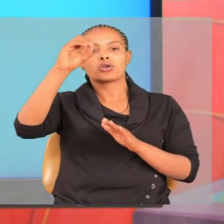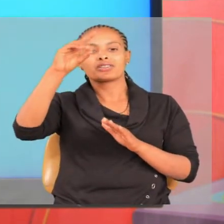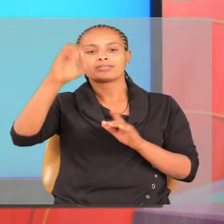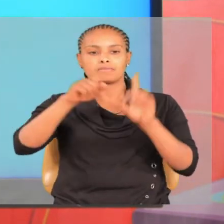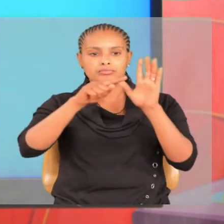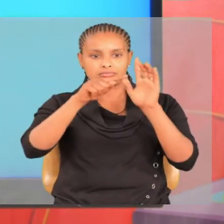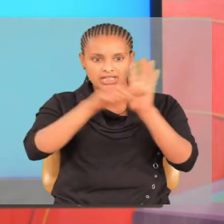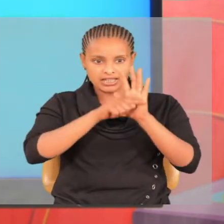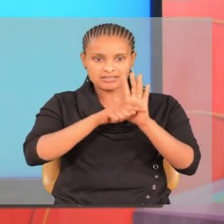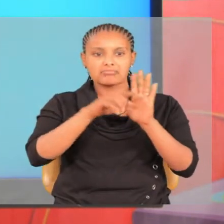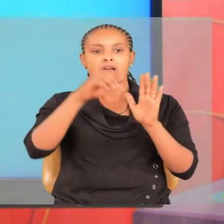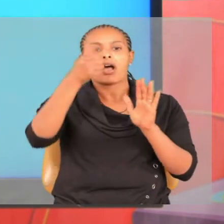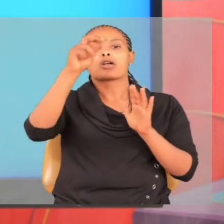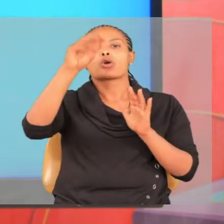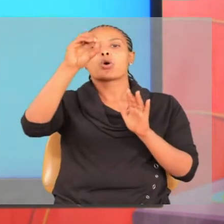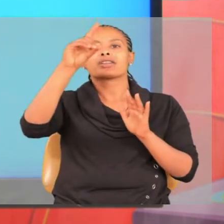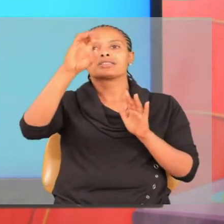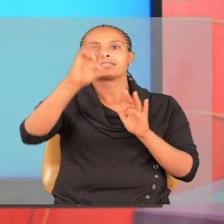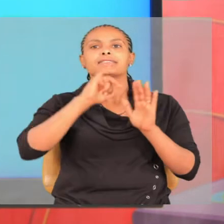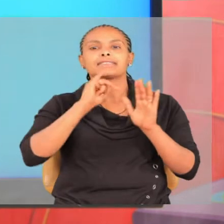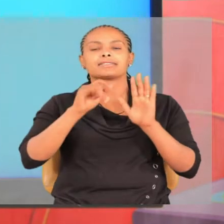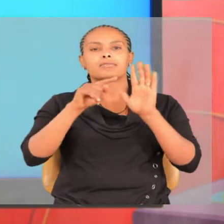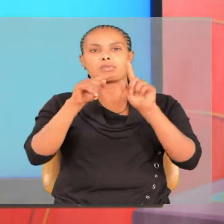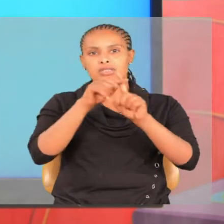is positively charged electrode.